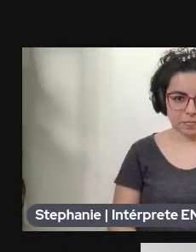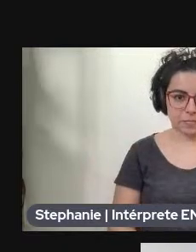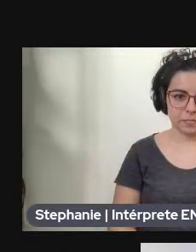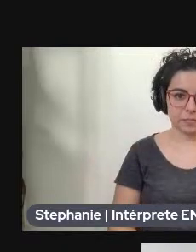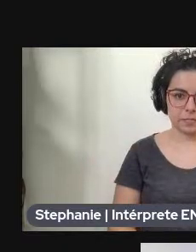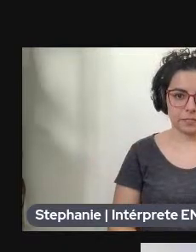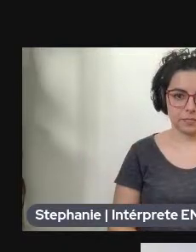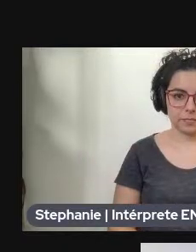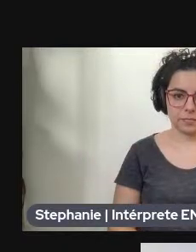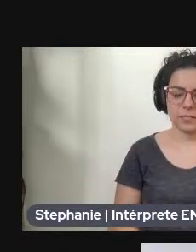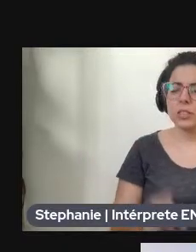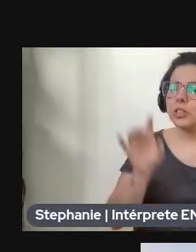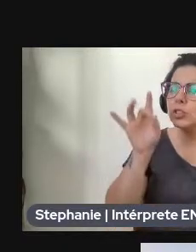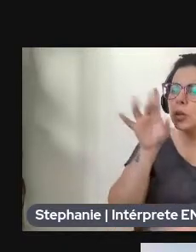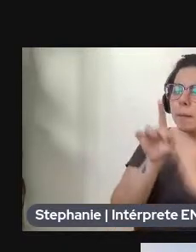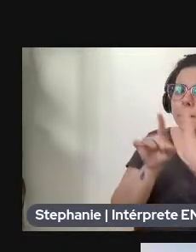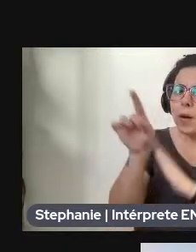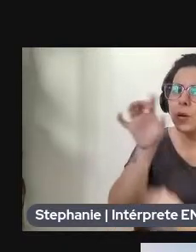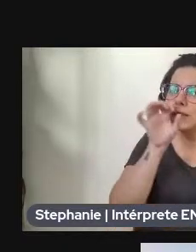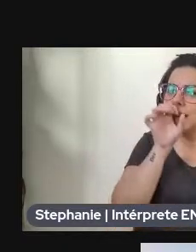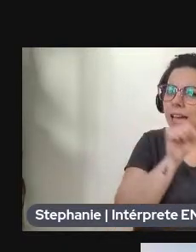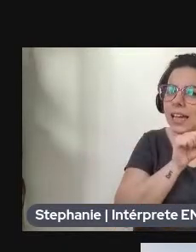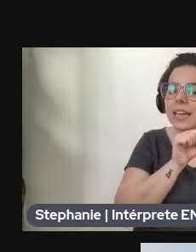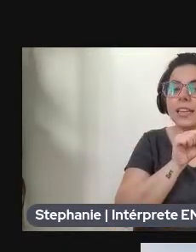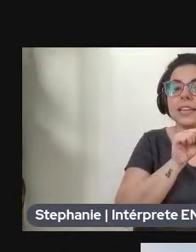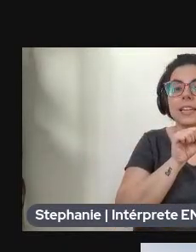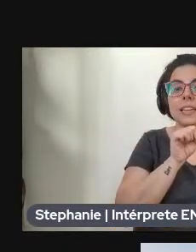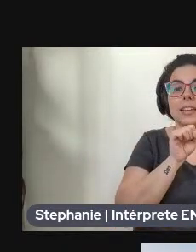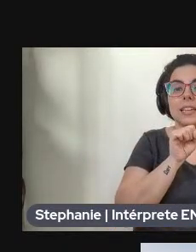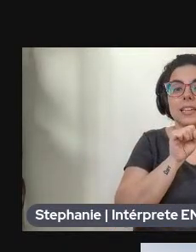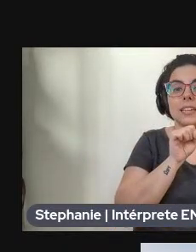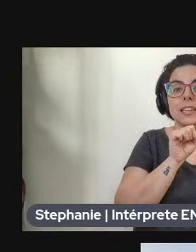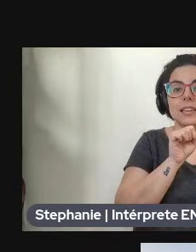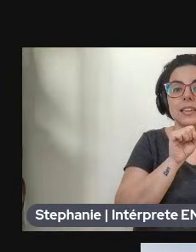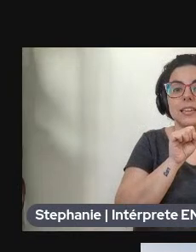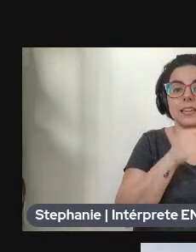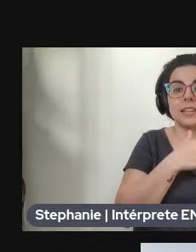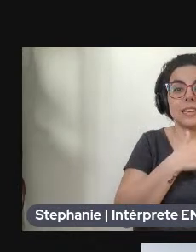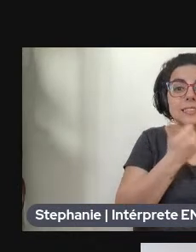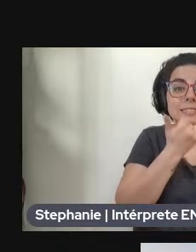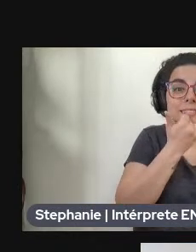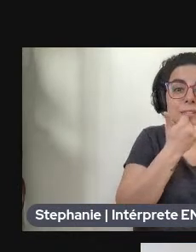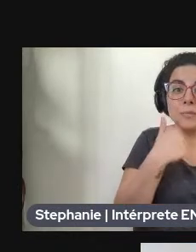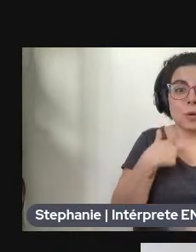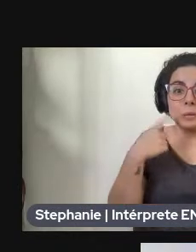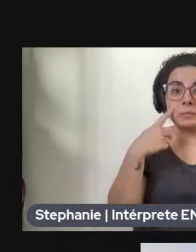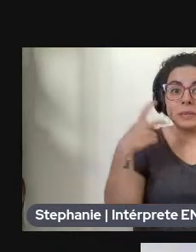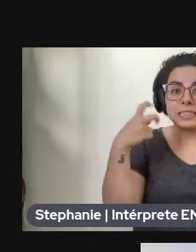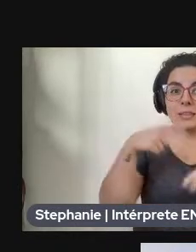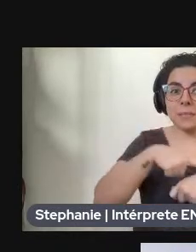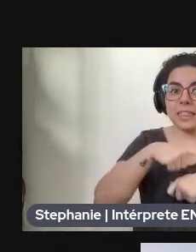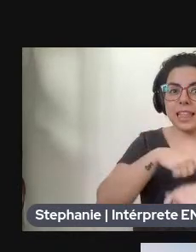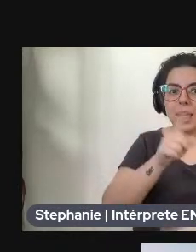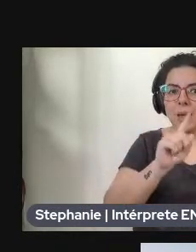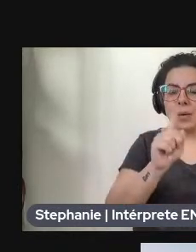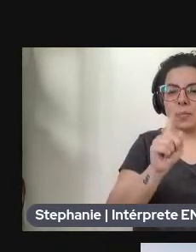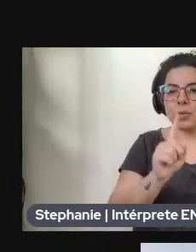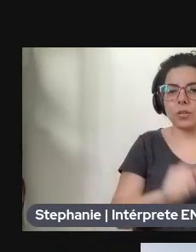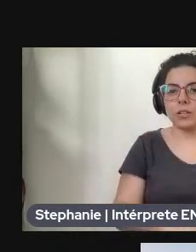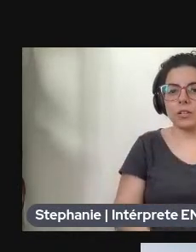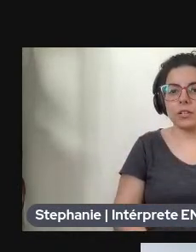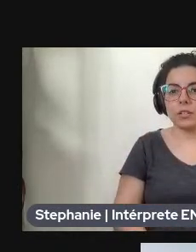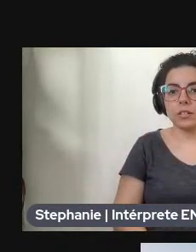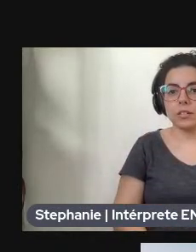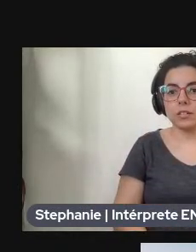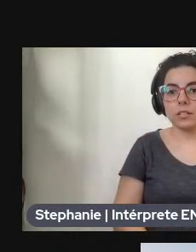Só uma pergunta. Chamaste-me a atenção para o tempo. É que eu não reparei. No, I didn't, because everything